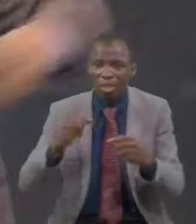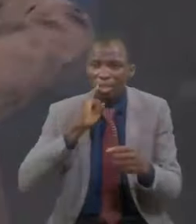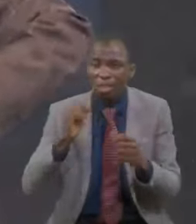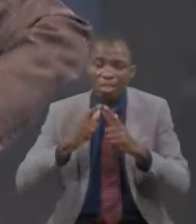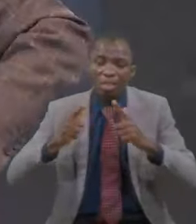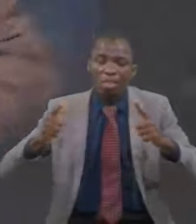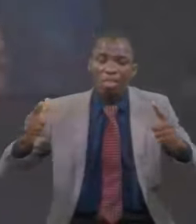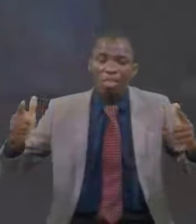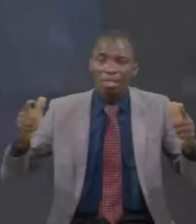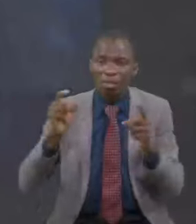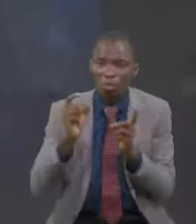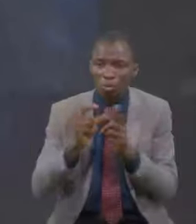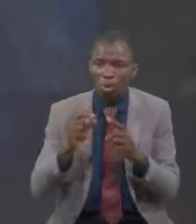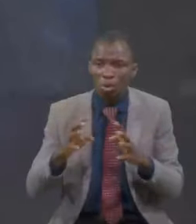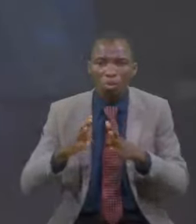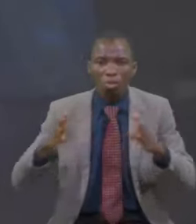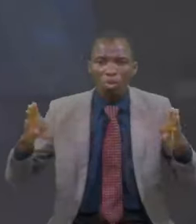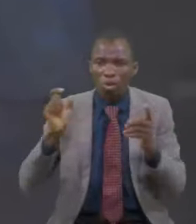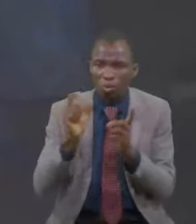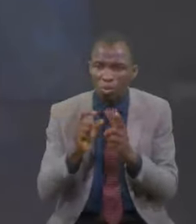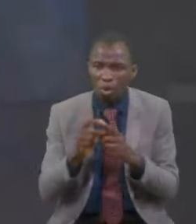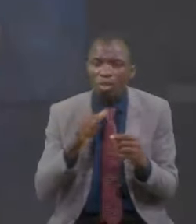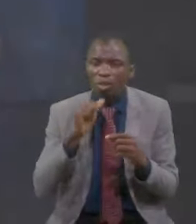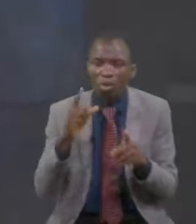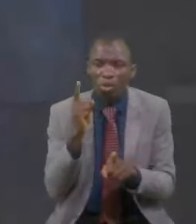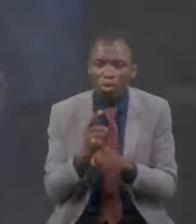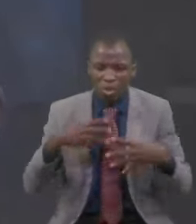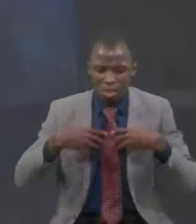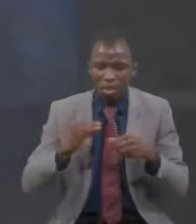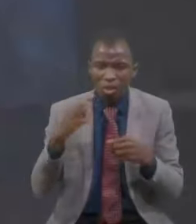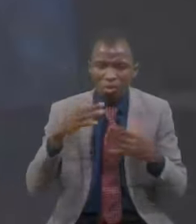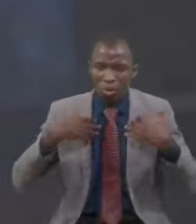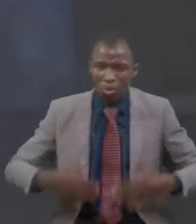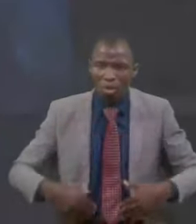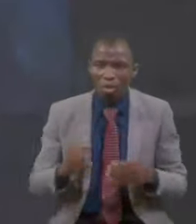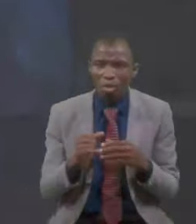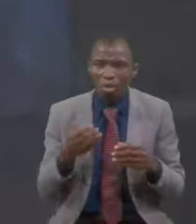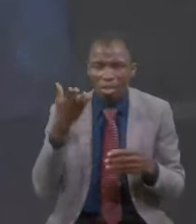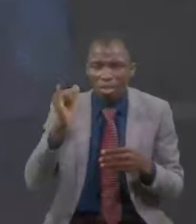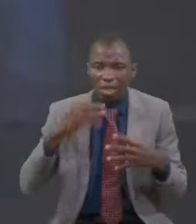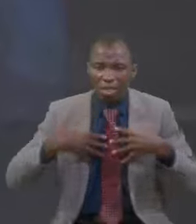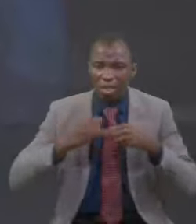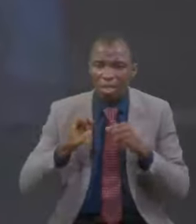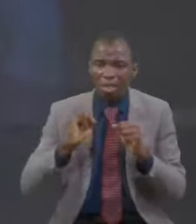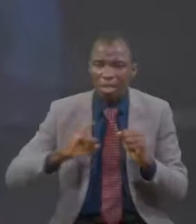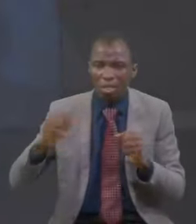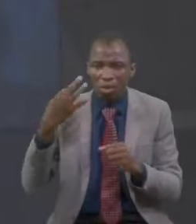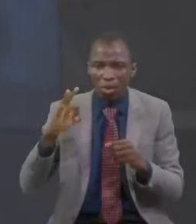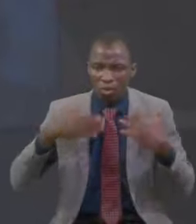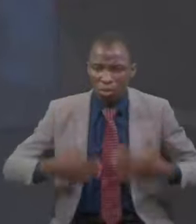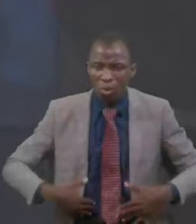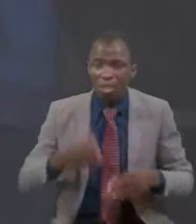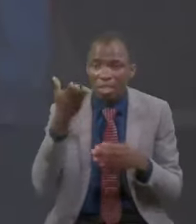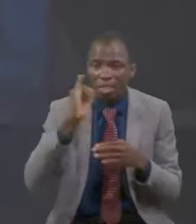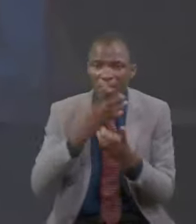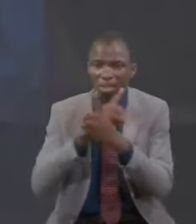great word. Not only healing of the body, yes, healing of the body, the deliverance of your